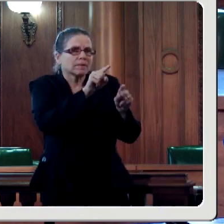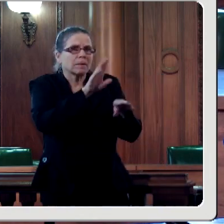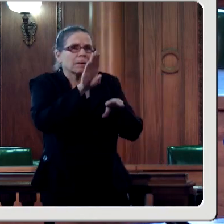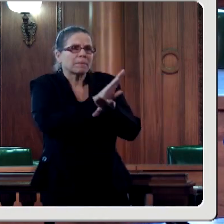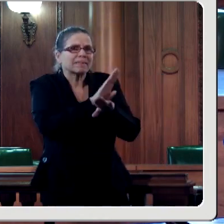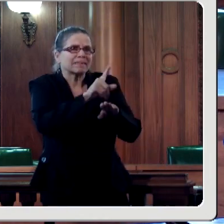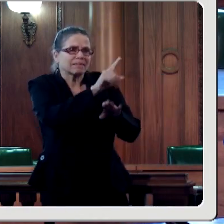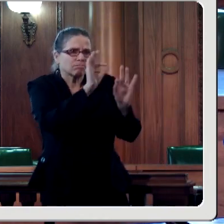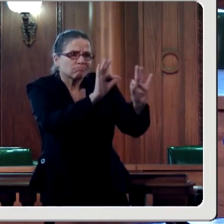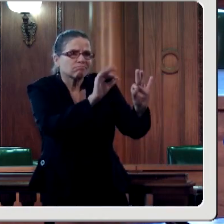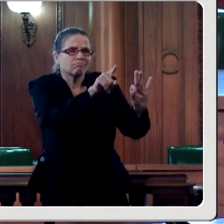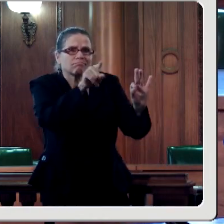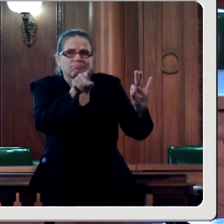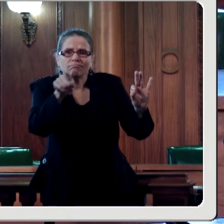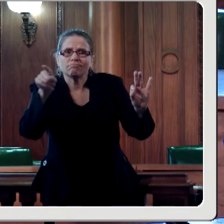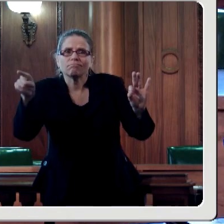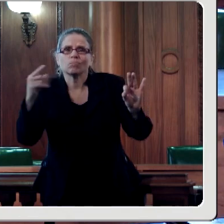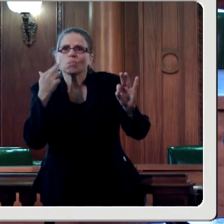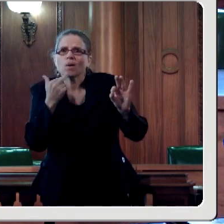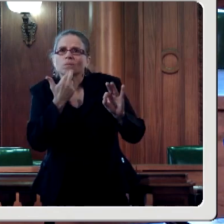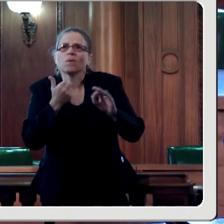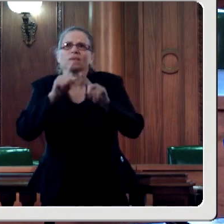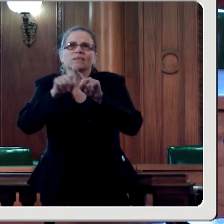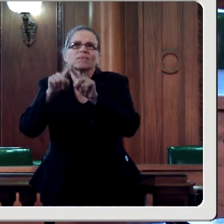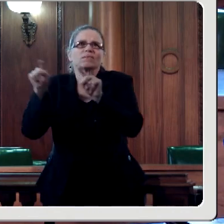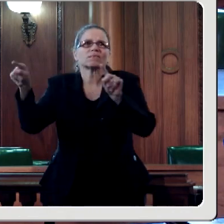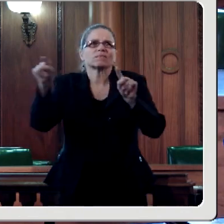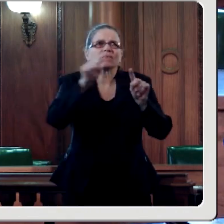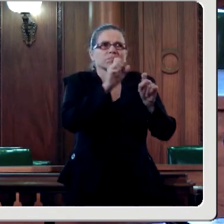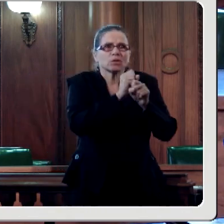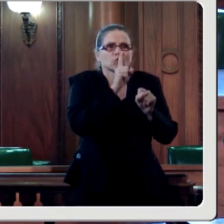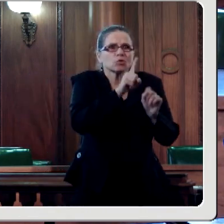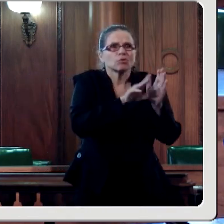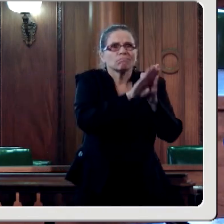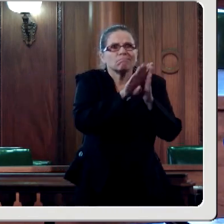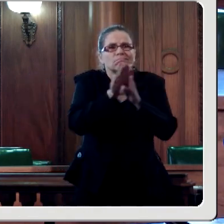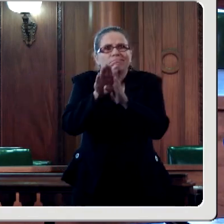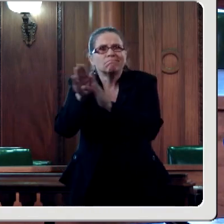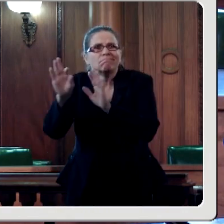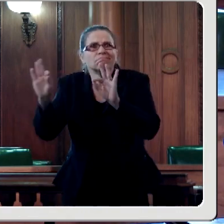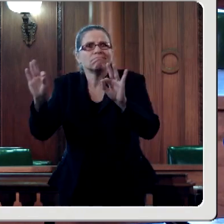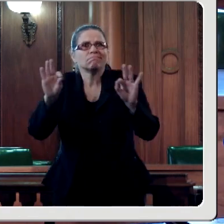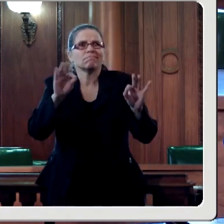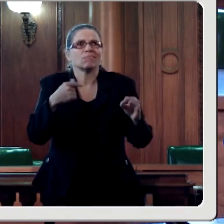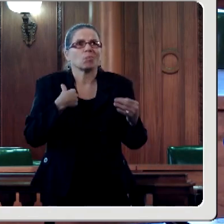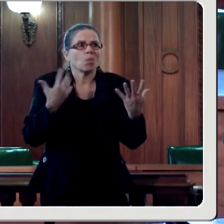city, and also continue to move on bringing new business and housing developments and other